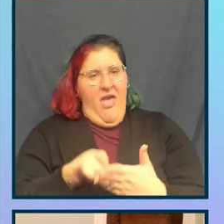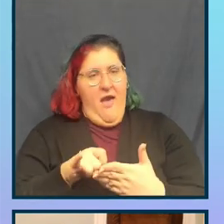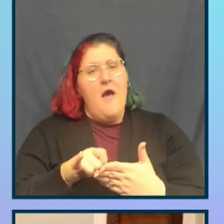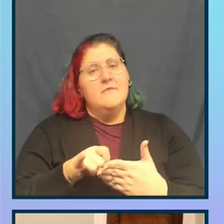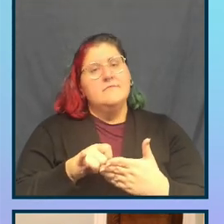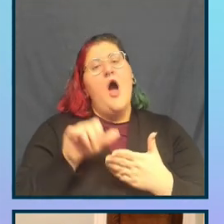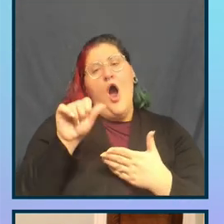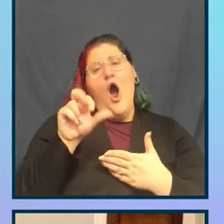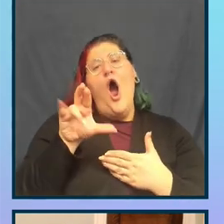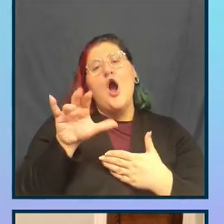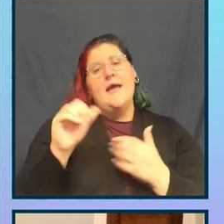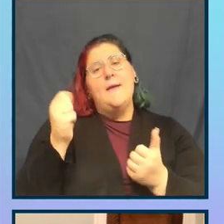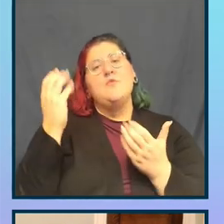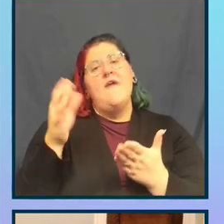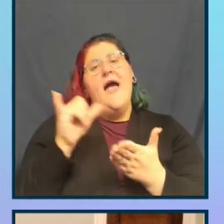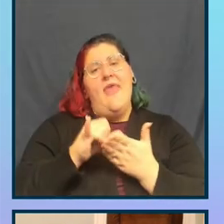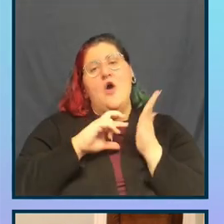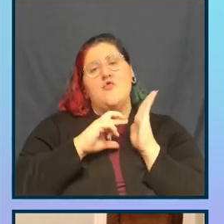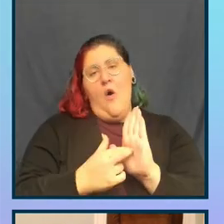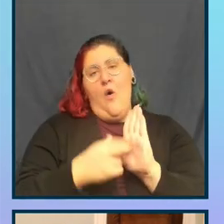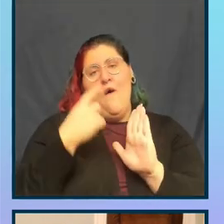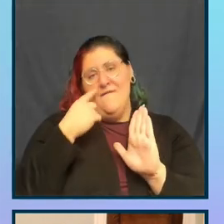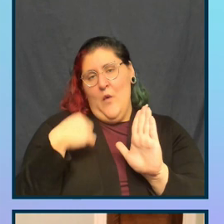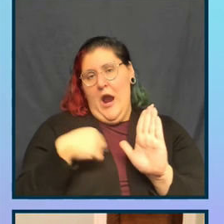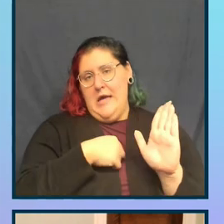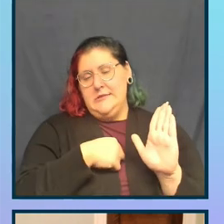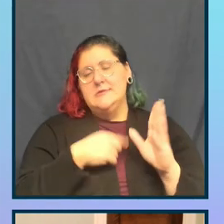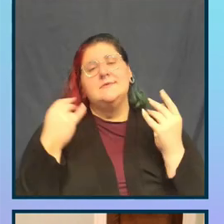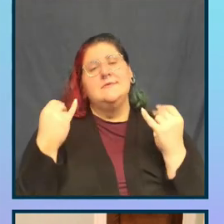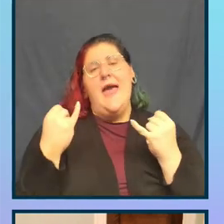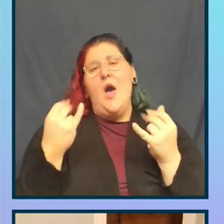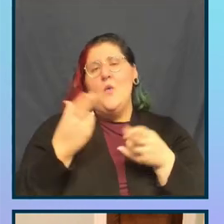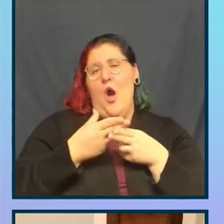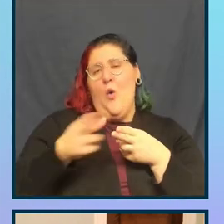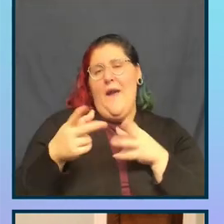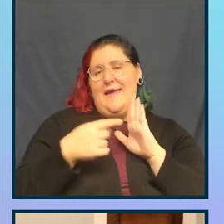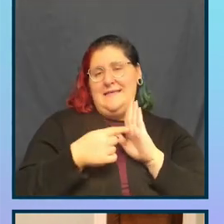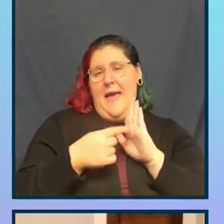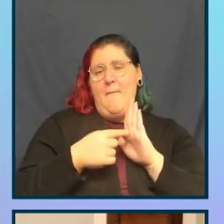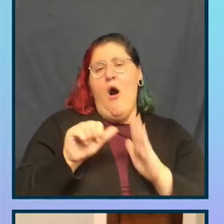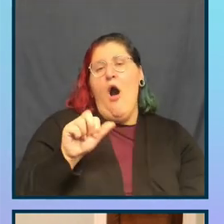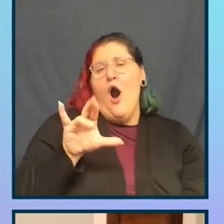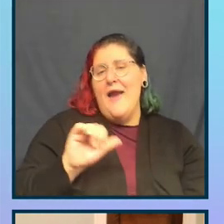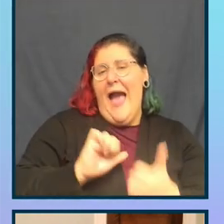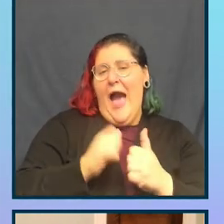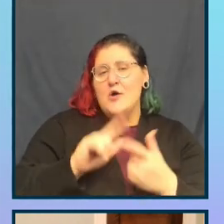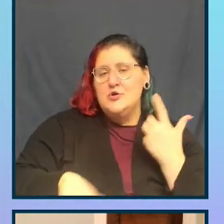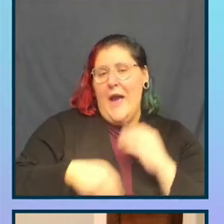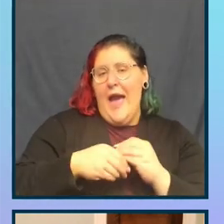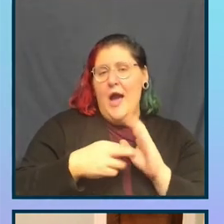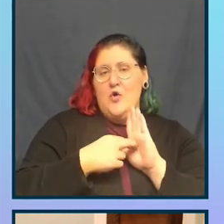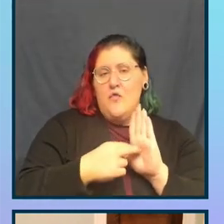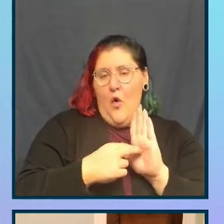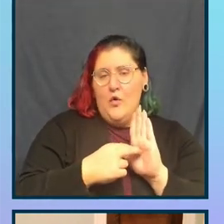example of ARIA and how to add roles. What's not shown here is all the CSS involved to take this markup